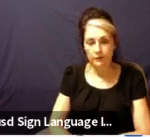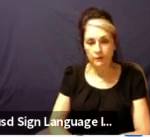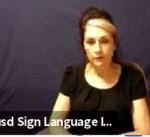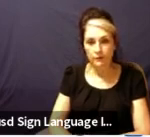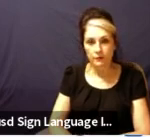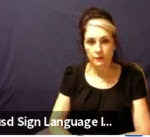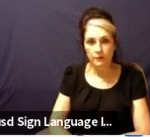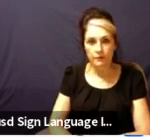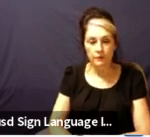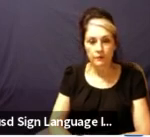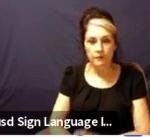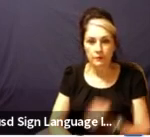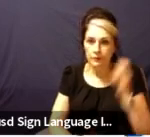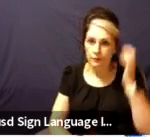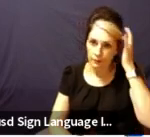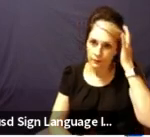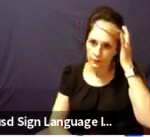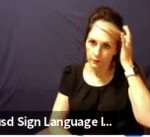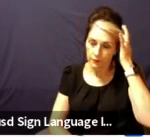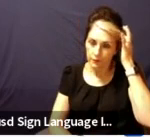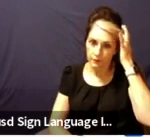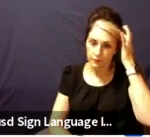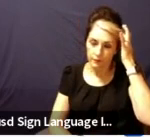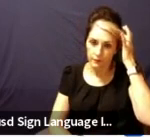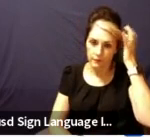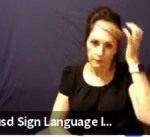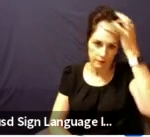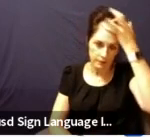Curious to see.